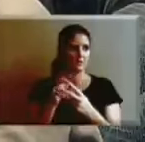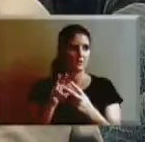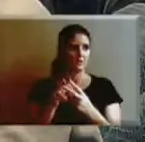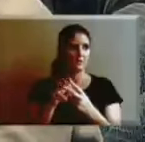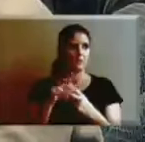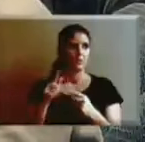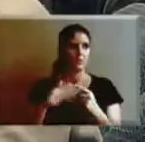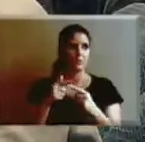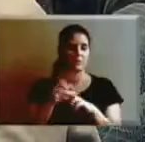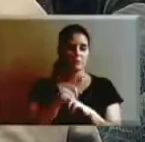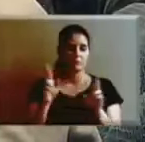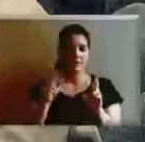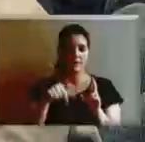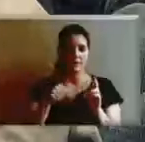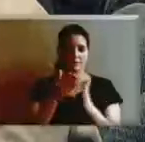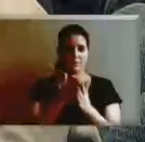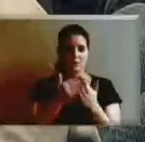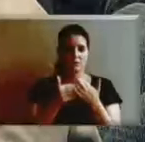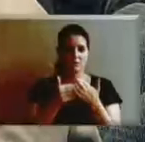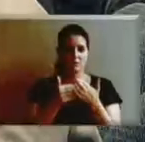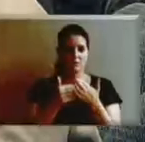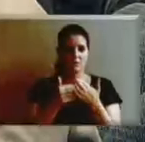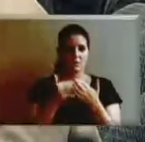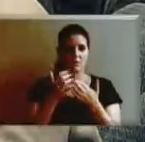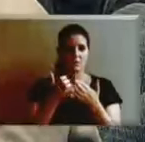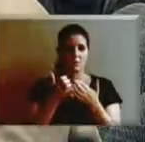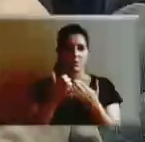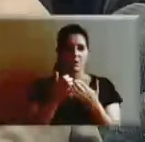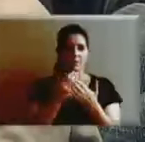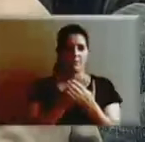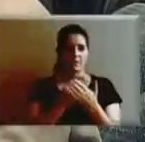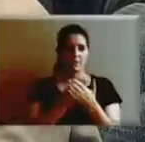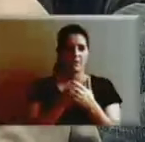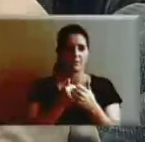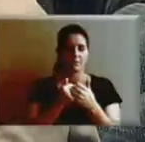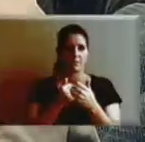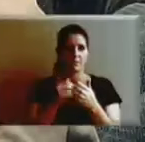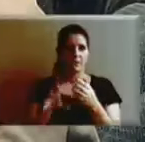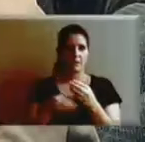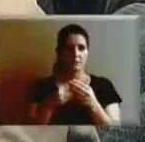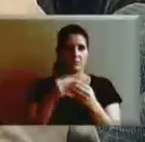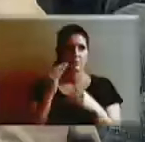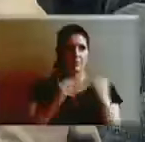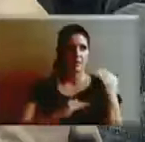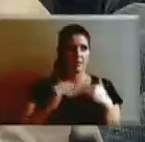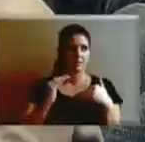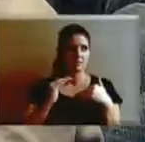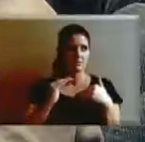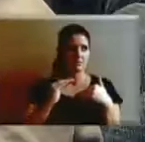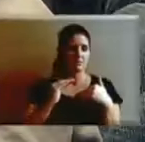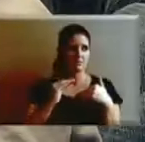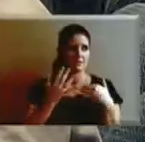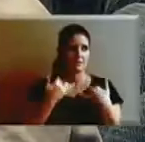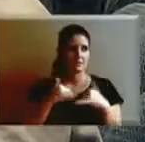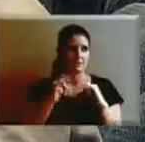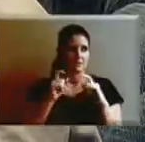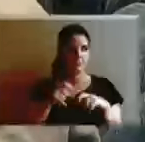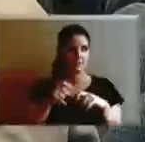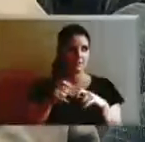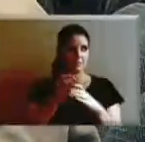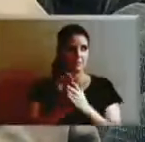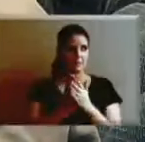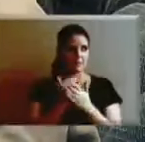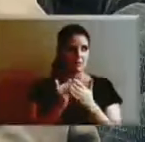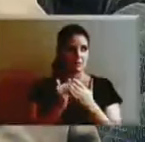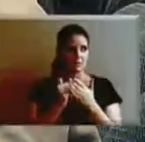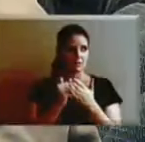prepare it, even though you're saying we want to take some of this from fund balance, which we will end up doing, it still must be budgeted